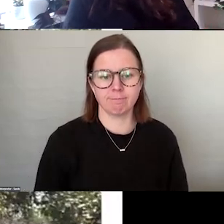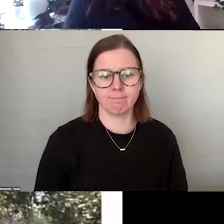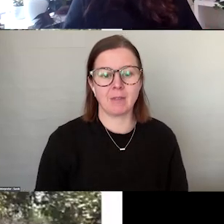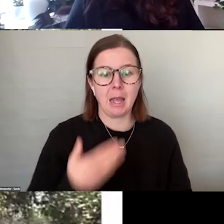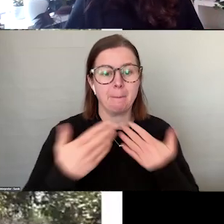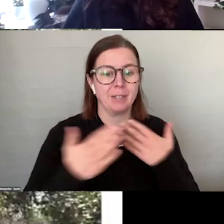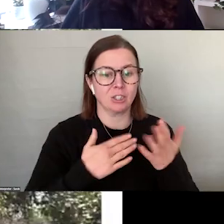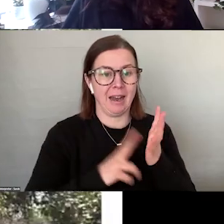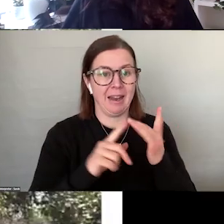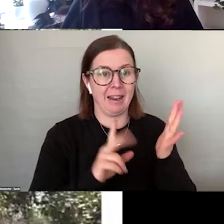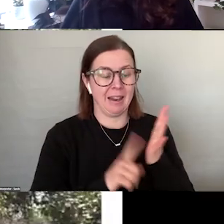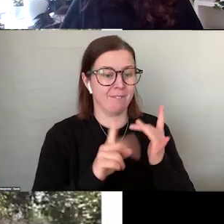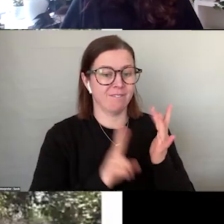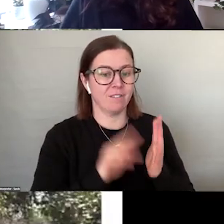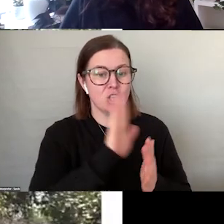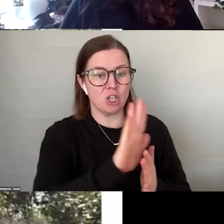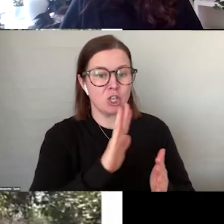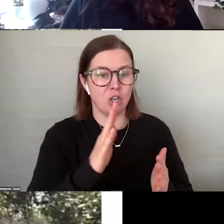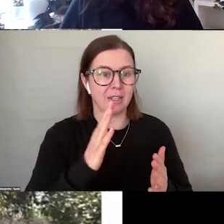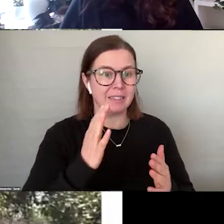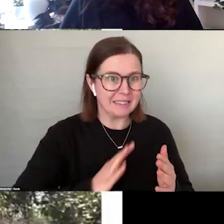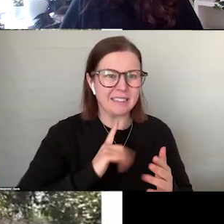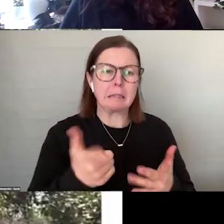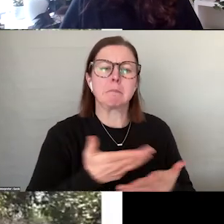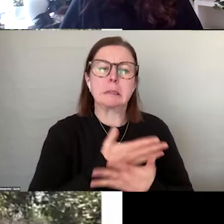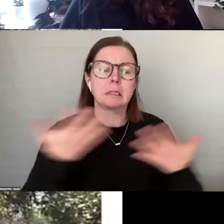still quite a very large part of that. So,